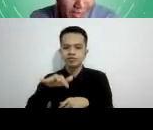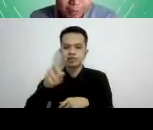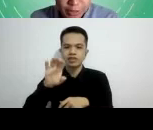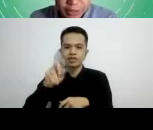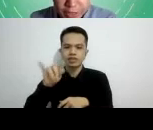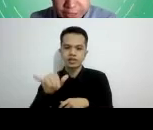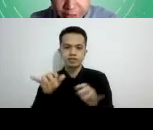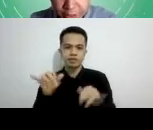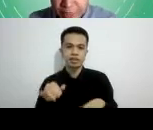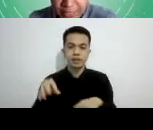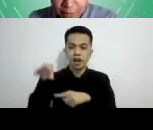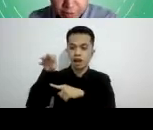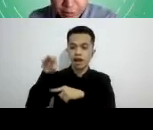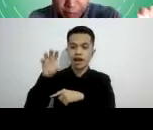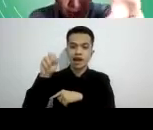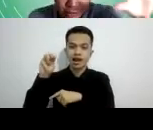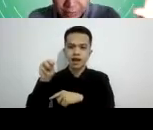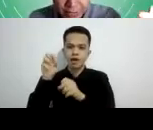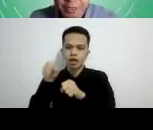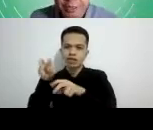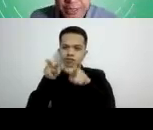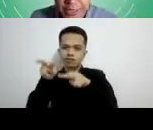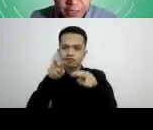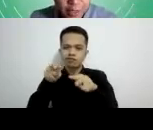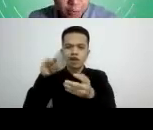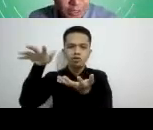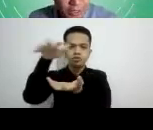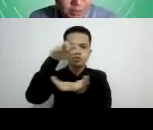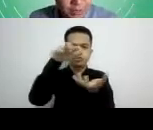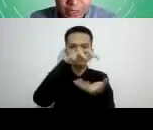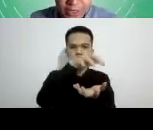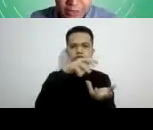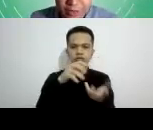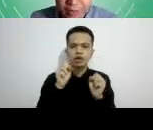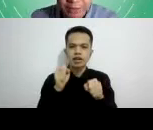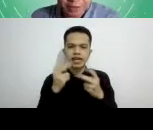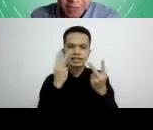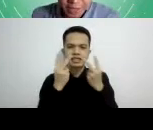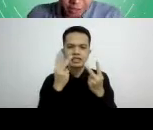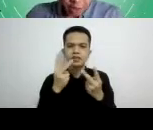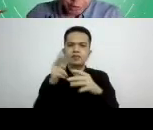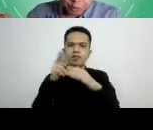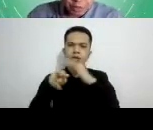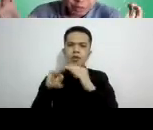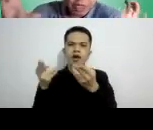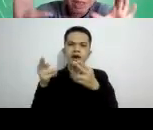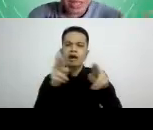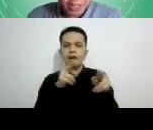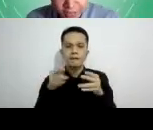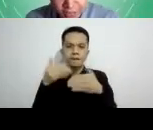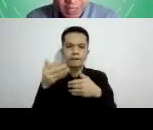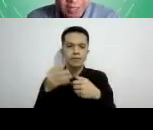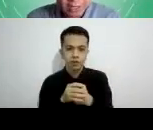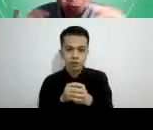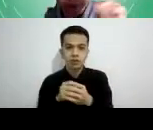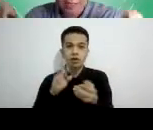A camera that can determine clouds or cloud patterns in the sky will tell me the forecast for the patterns. And when you put those